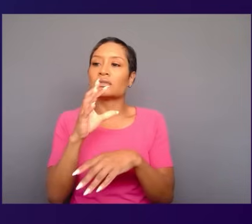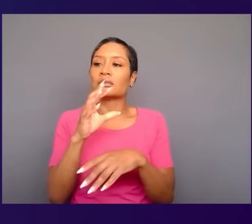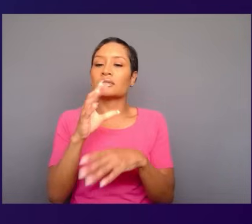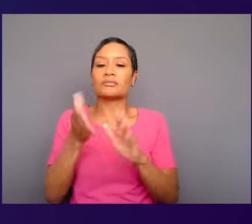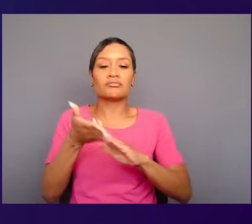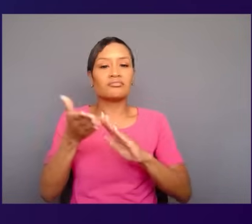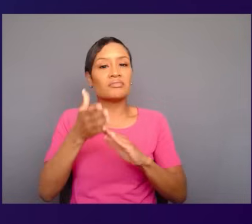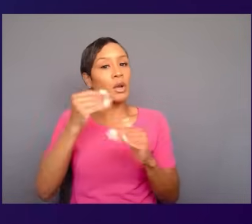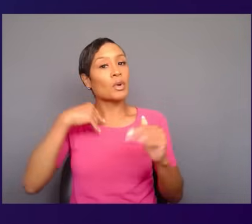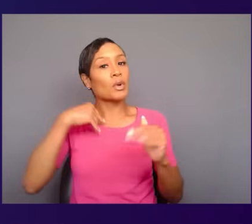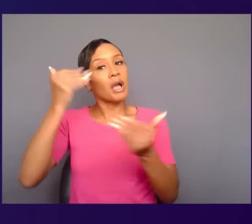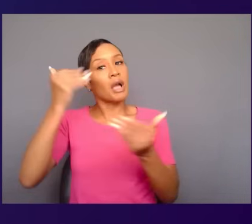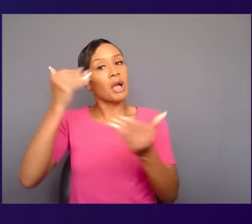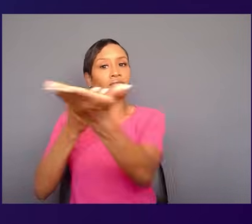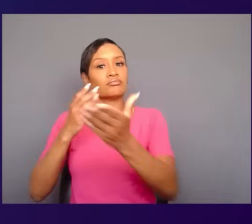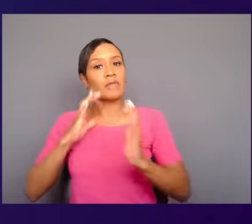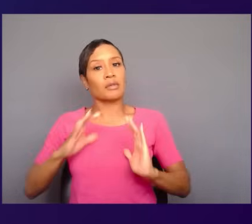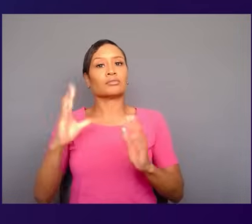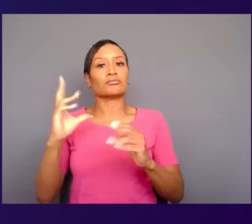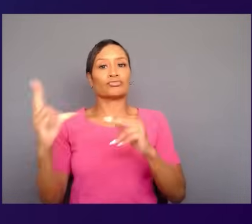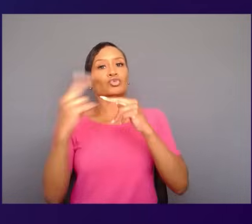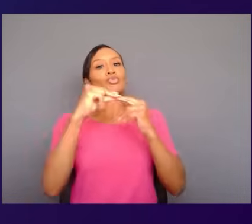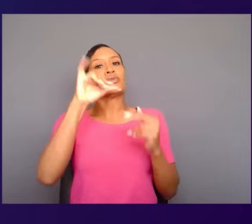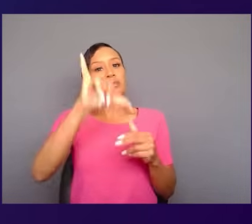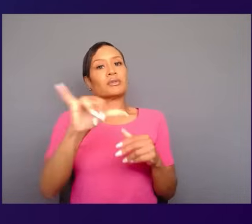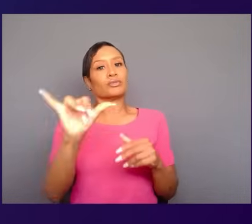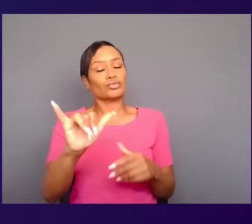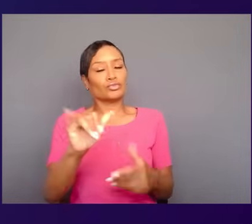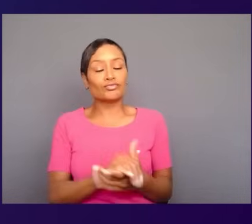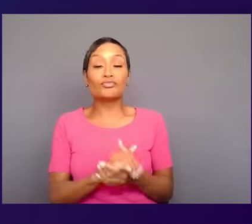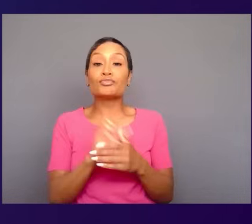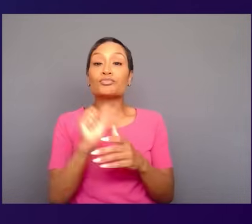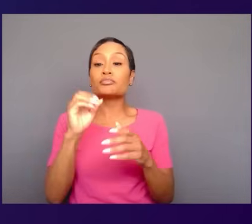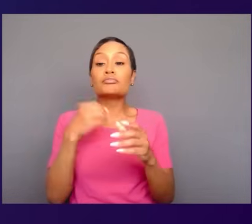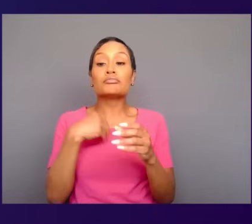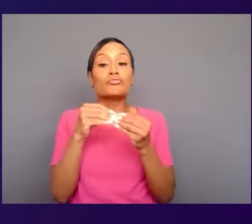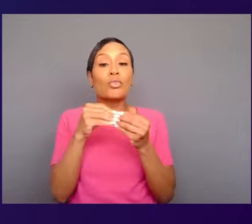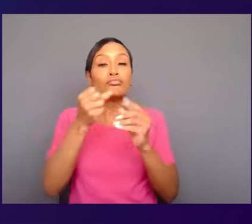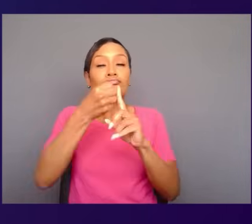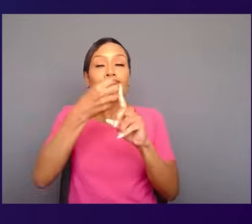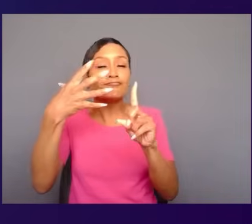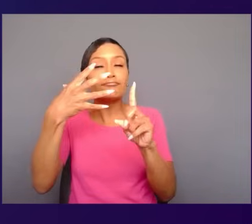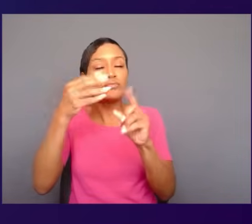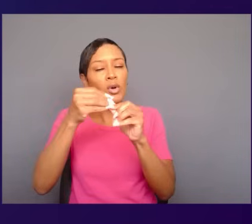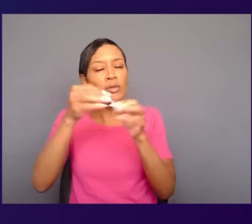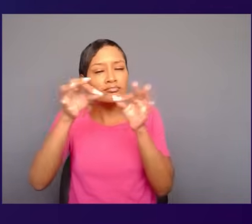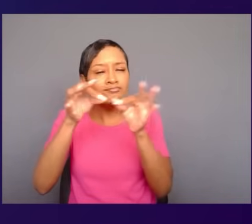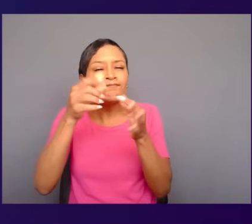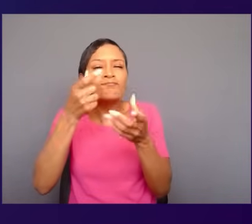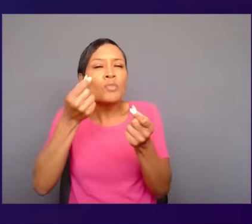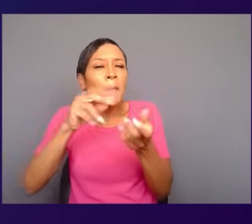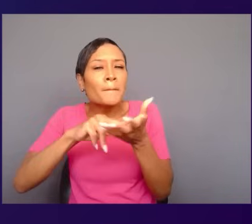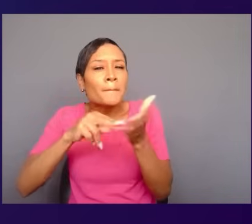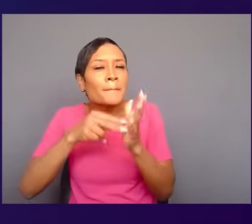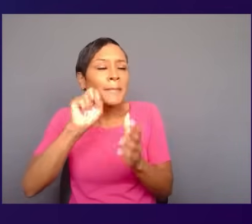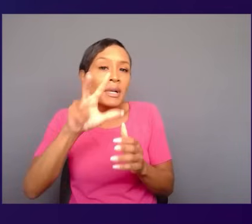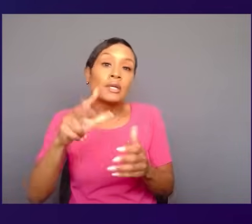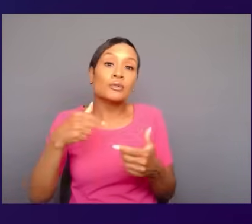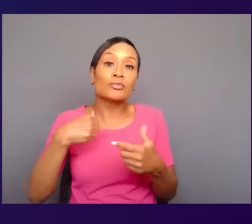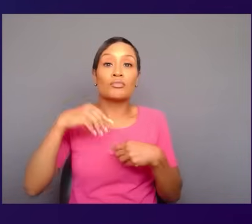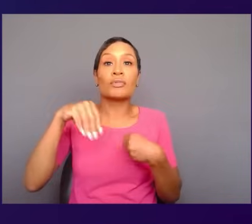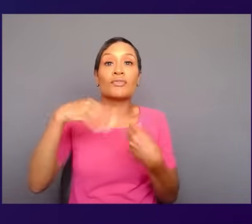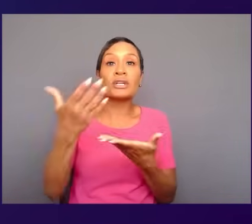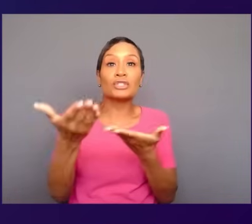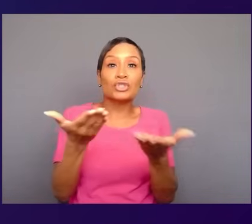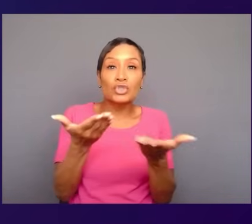expect customers to use that functionality. So breaking that down to what it means for S3, we provide server-side data